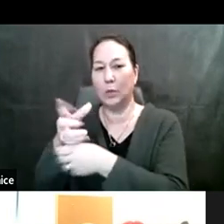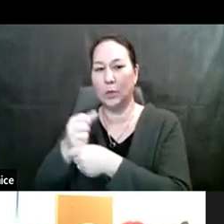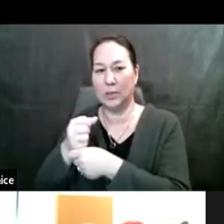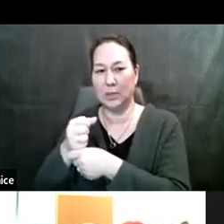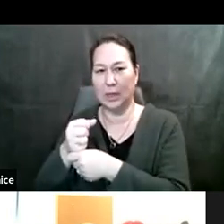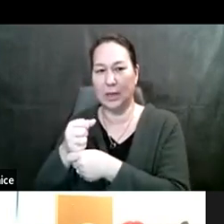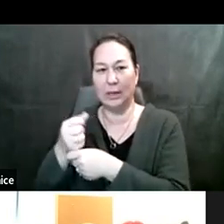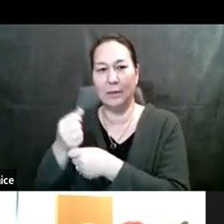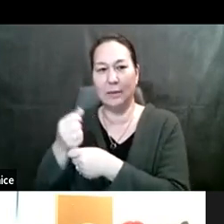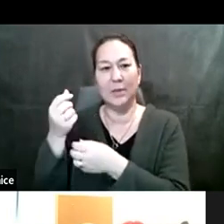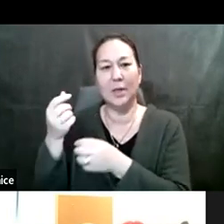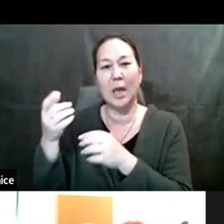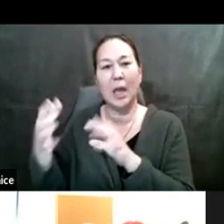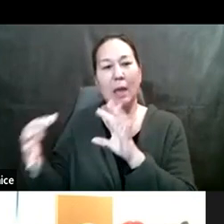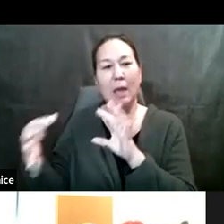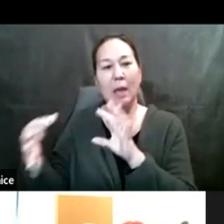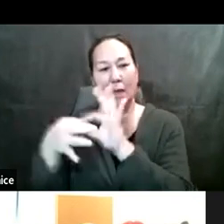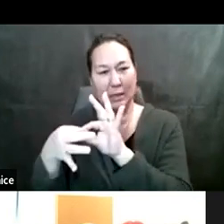fine foreign